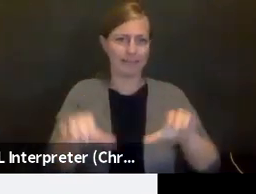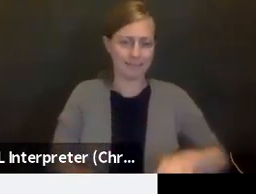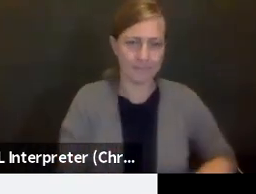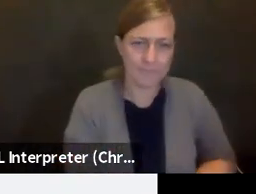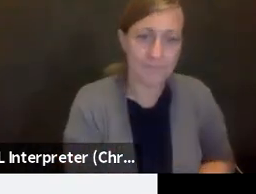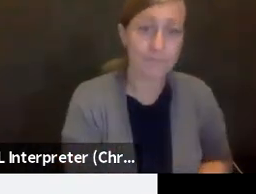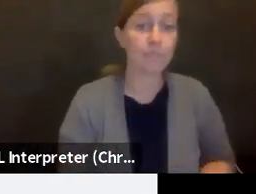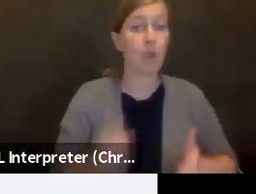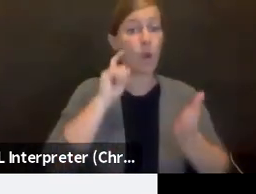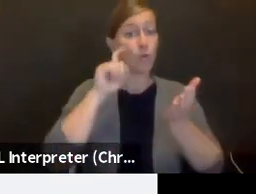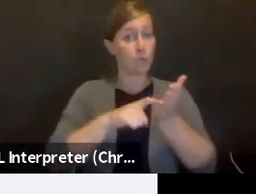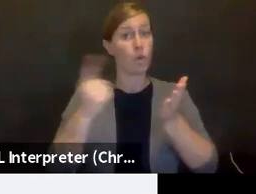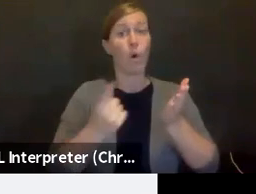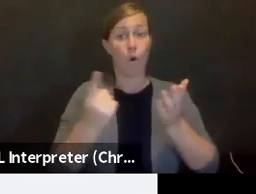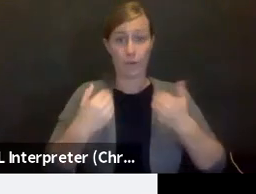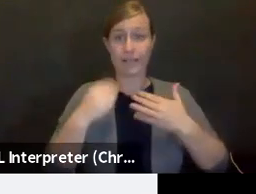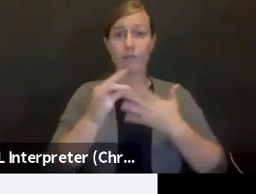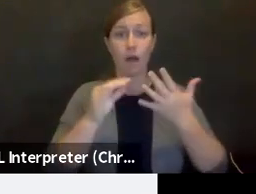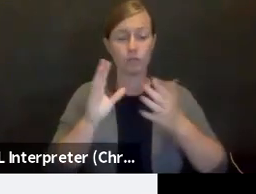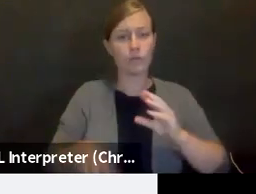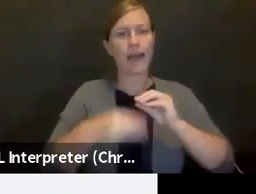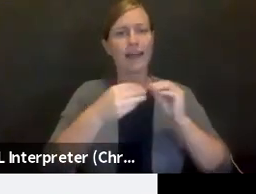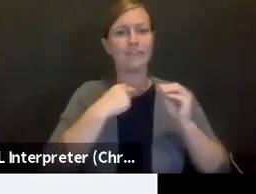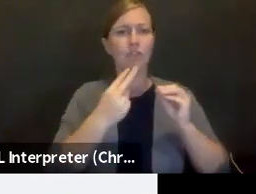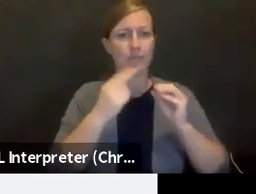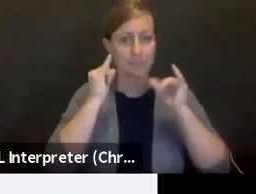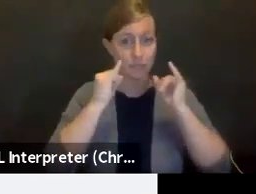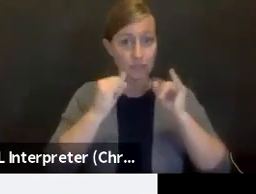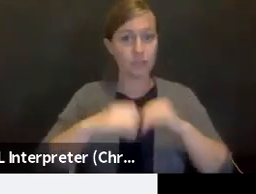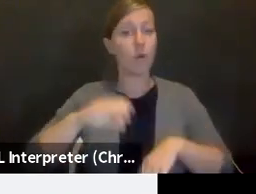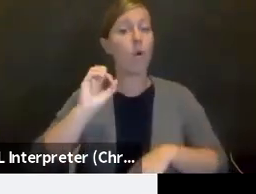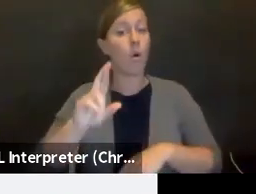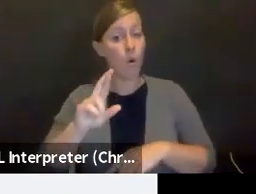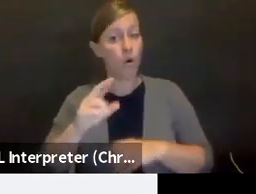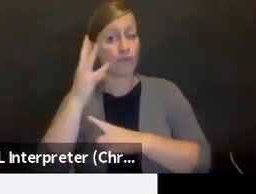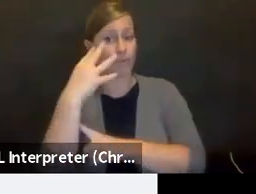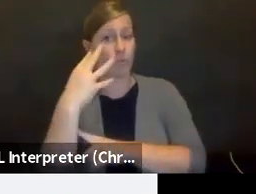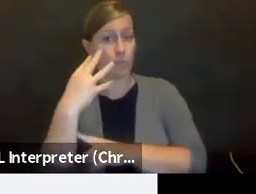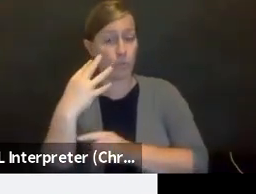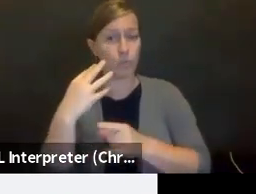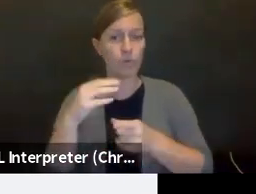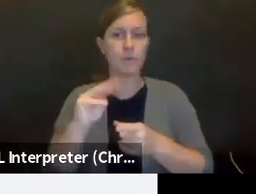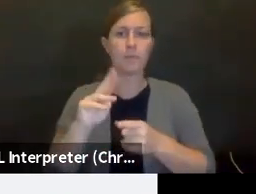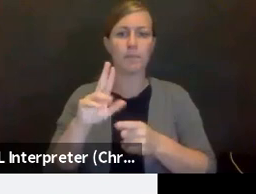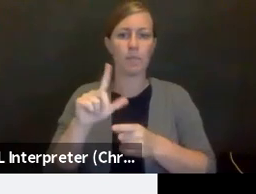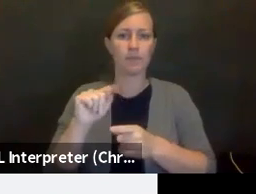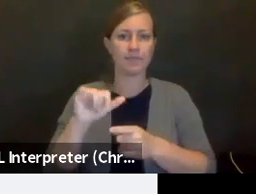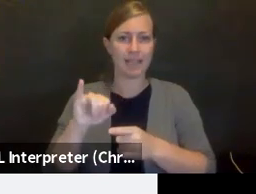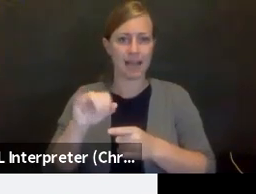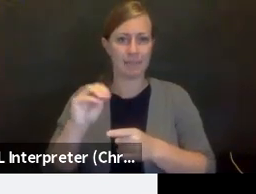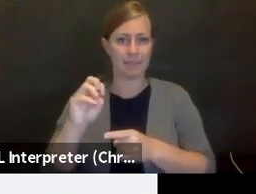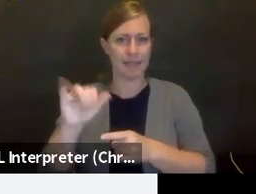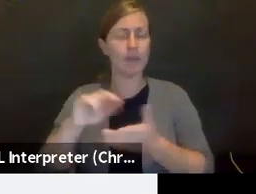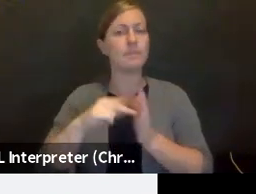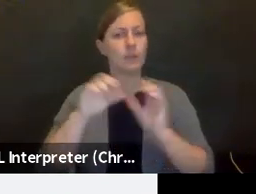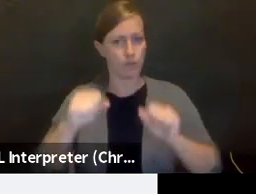there's always the option to add voice instructions or multimedia instructions, which means it allows you to record a video